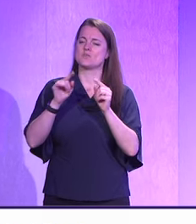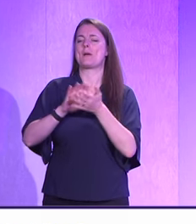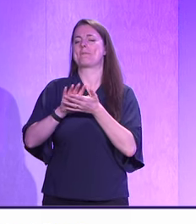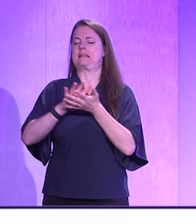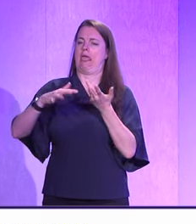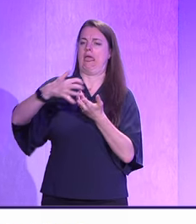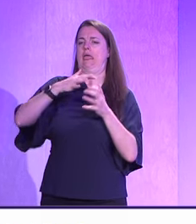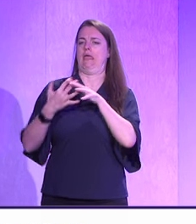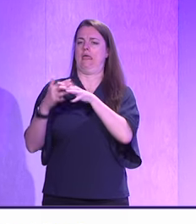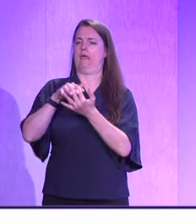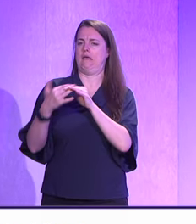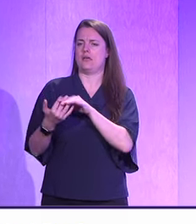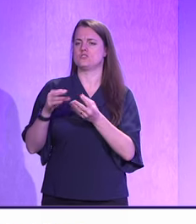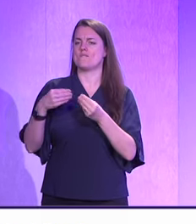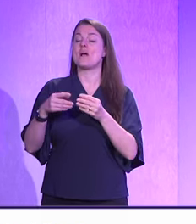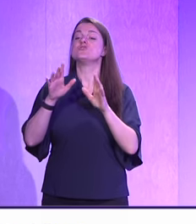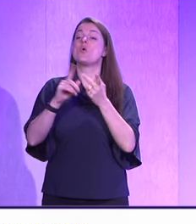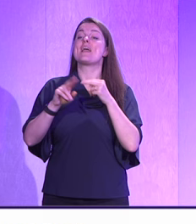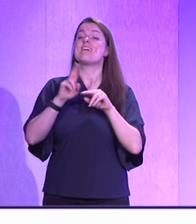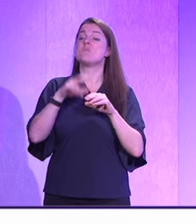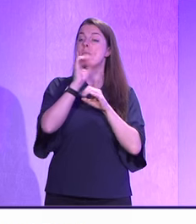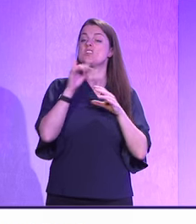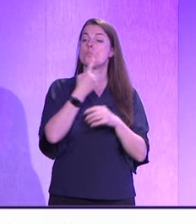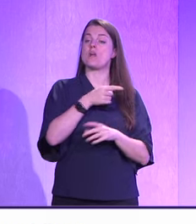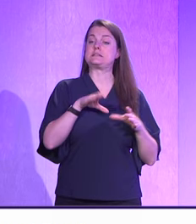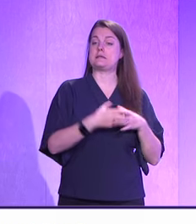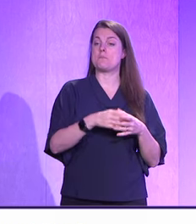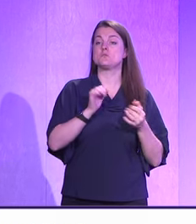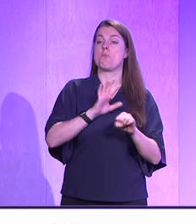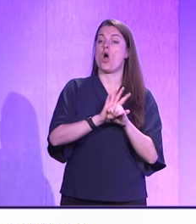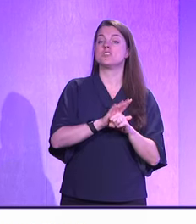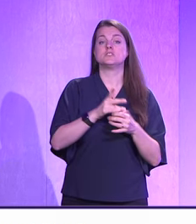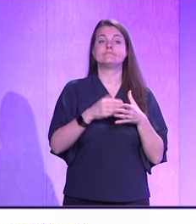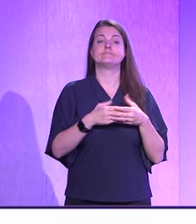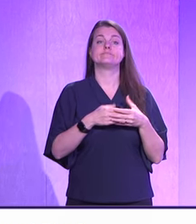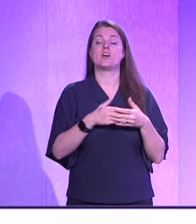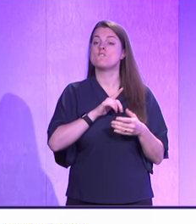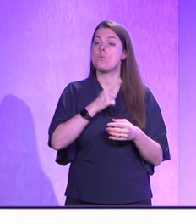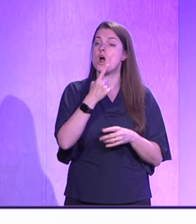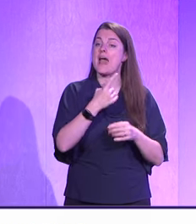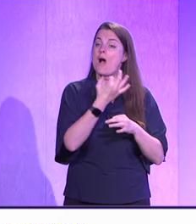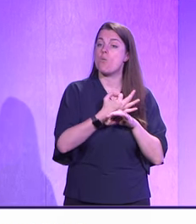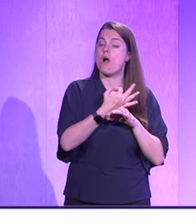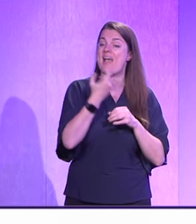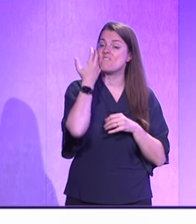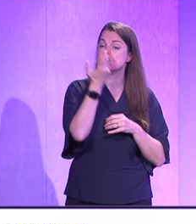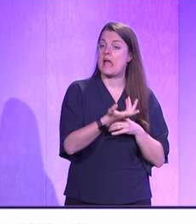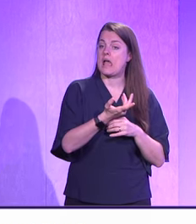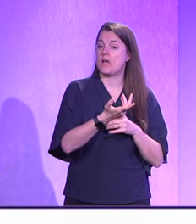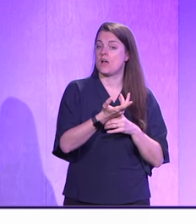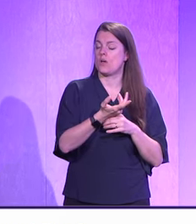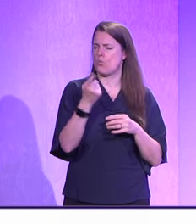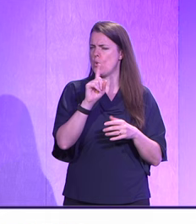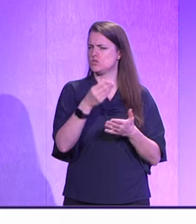So if each engineer in the organization is blocked for 1 hour per working day, how much does this cost? So they're waiting on this other team, and they're